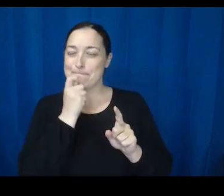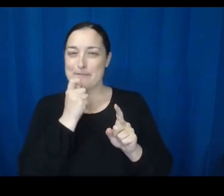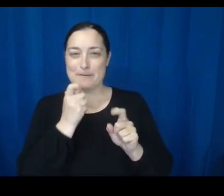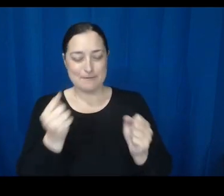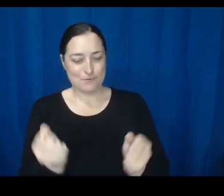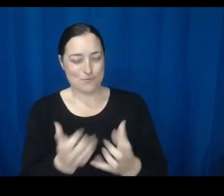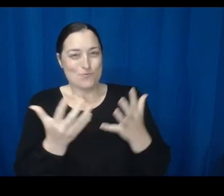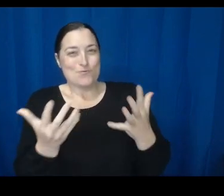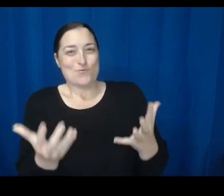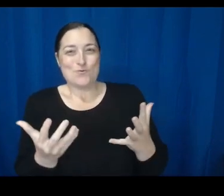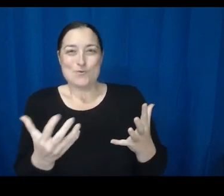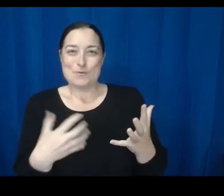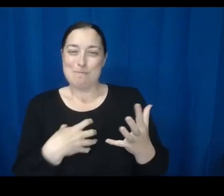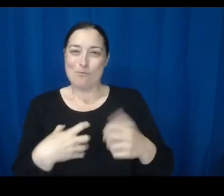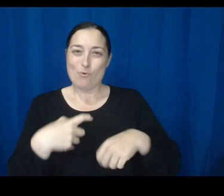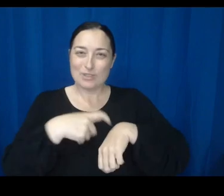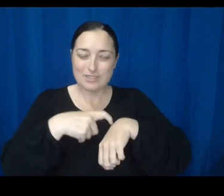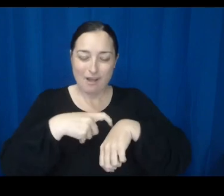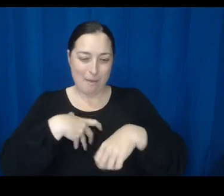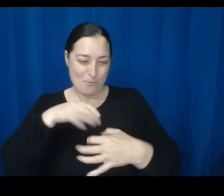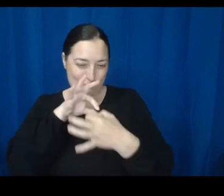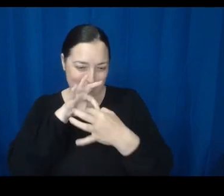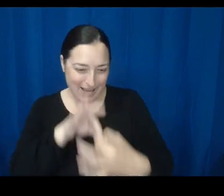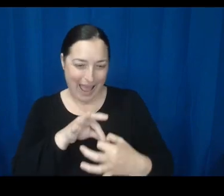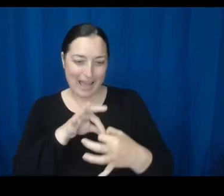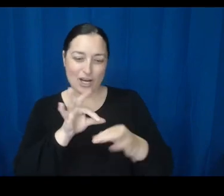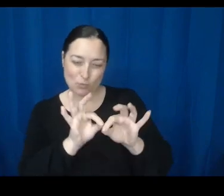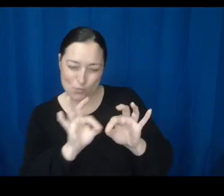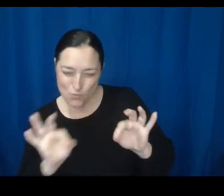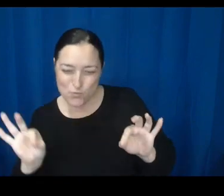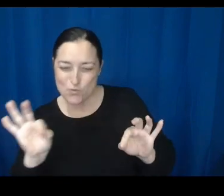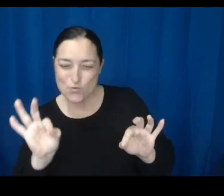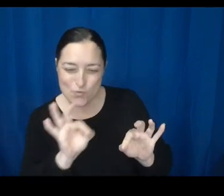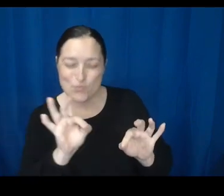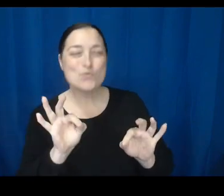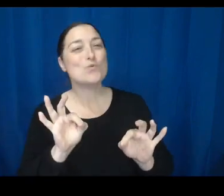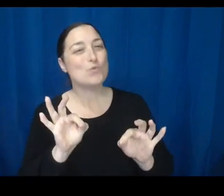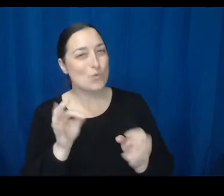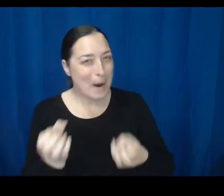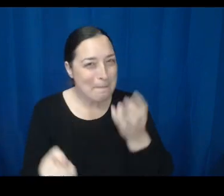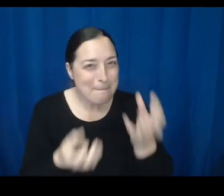longer engagement with the drawing. So it's important